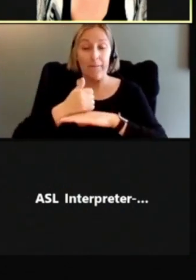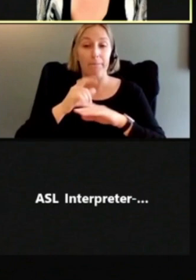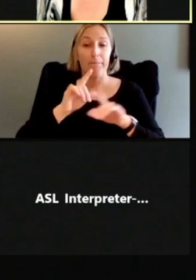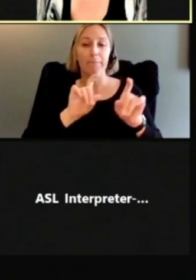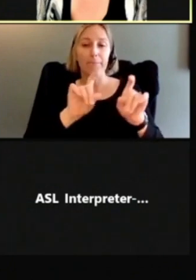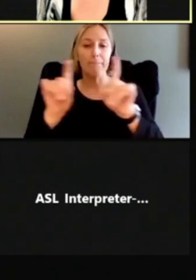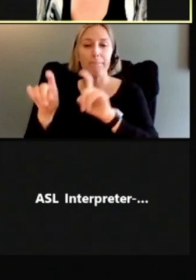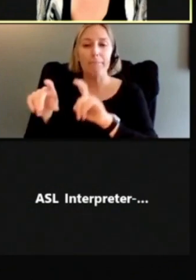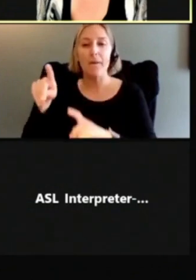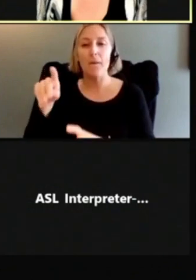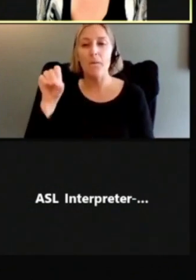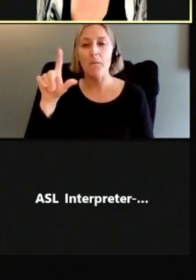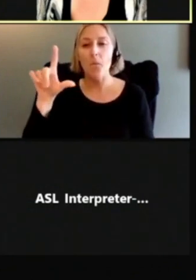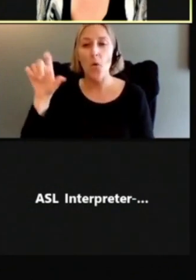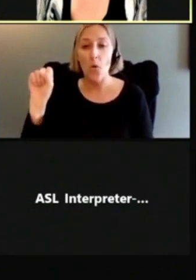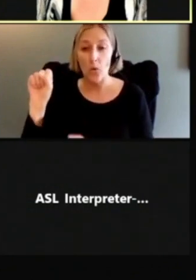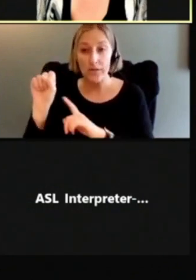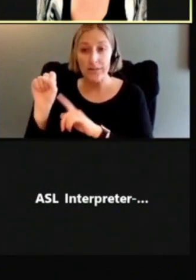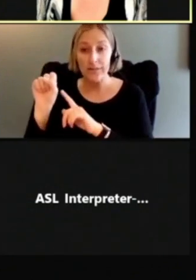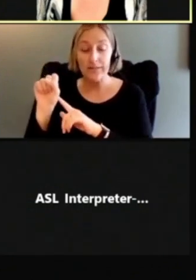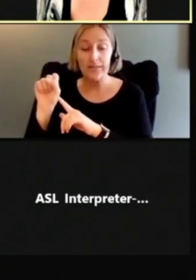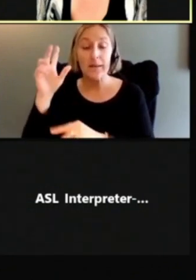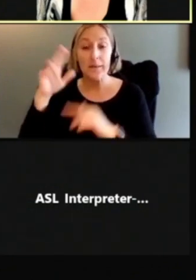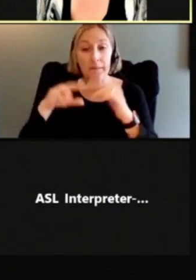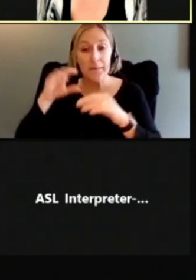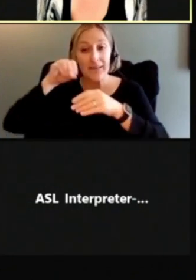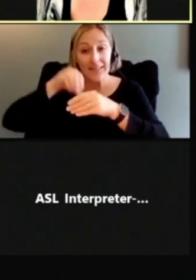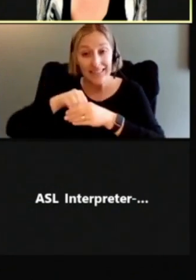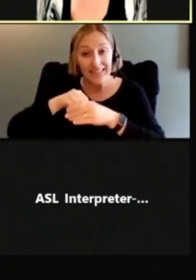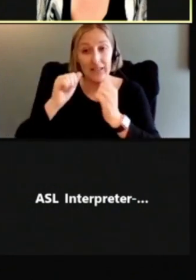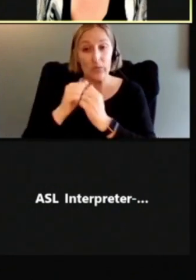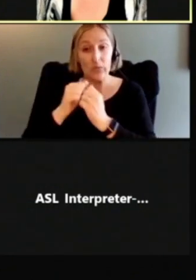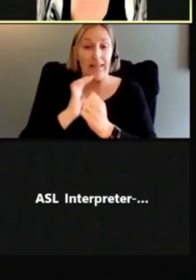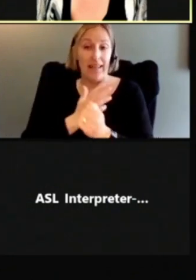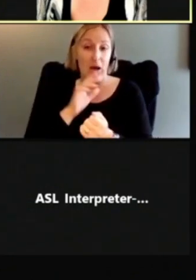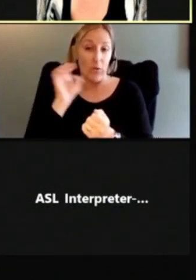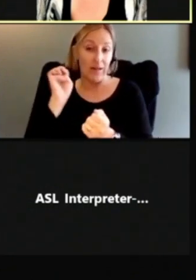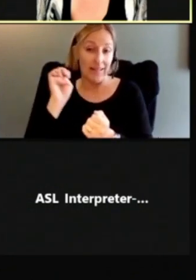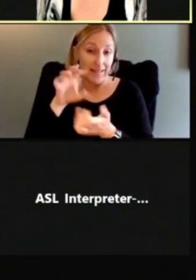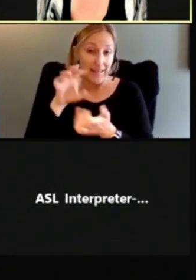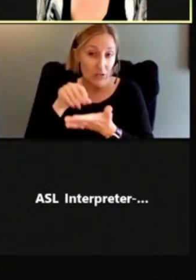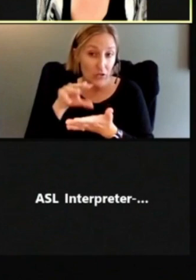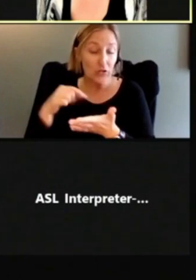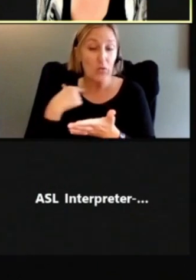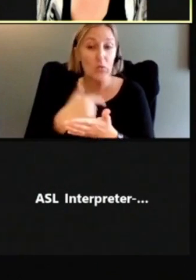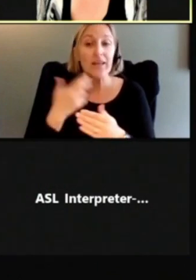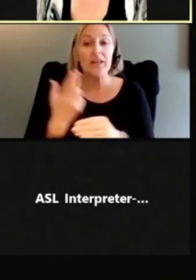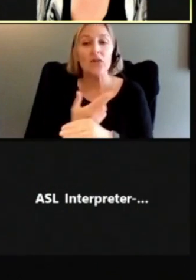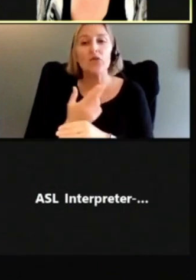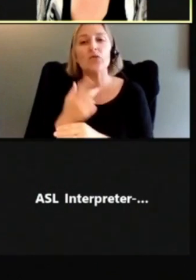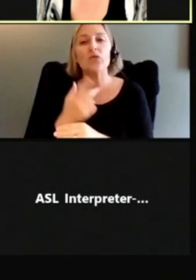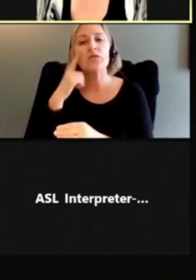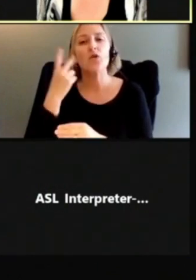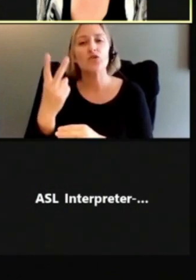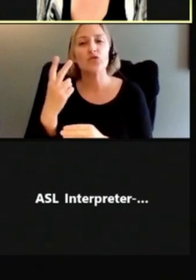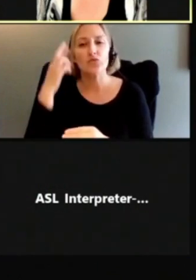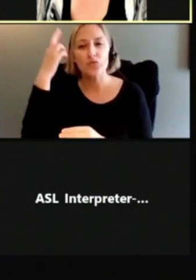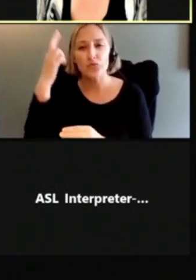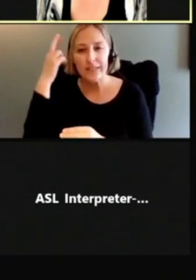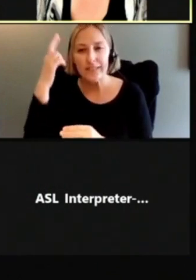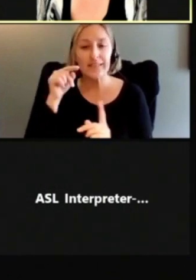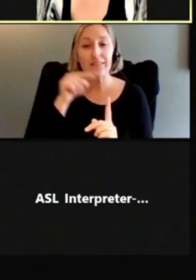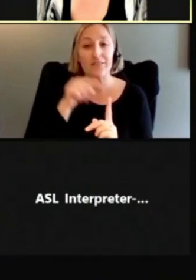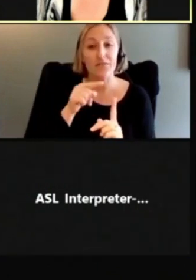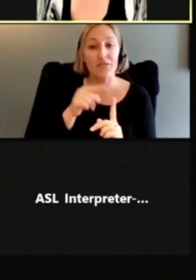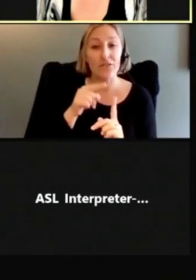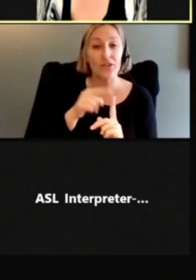built into our e-learning where, we use the polls for kind of 2 reasons. One is to create a social